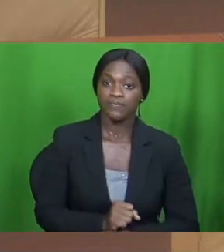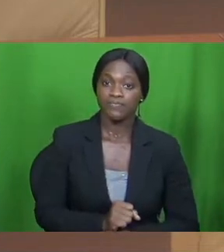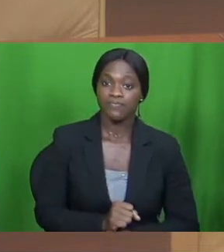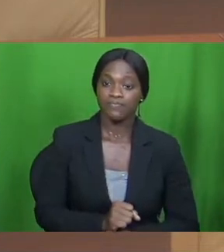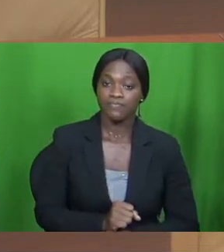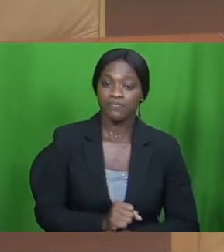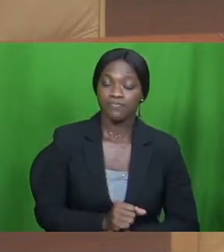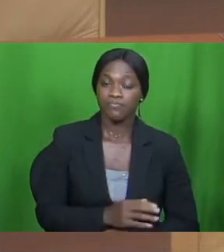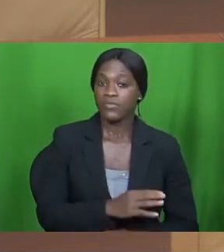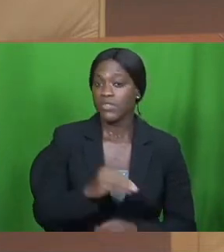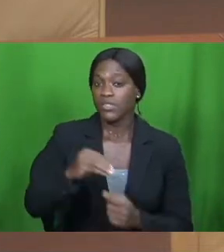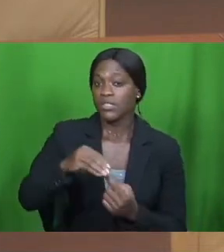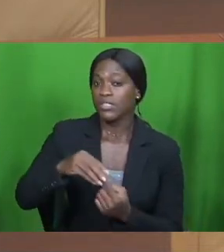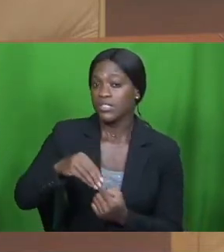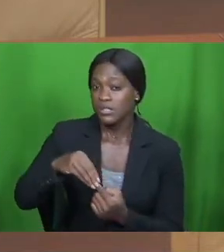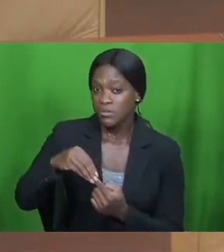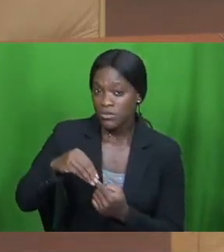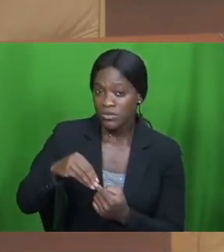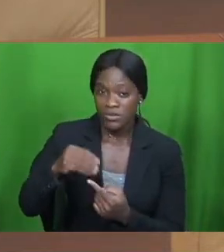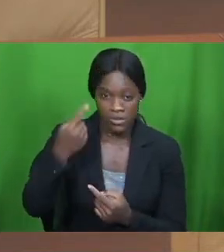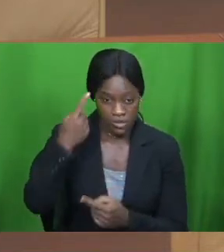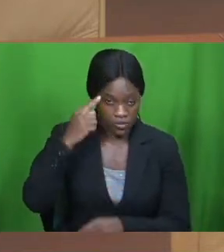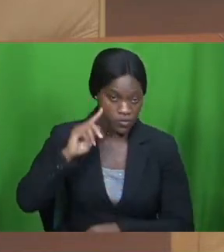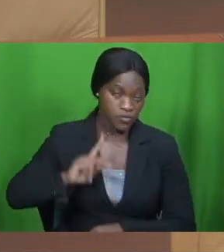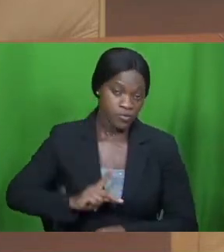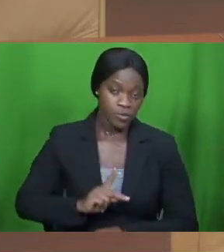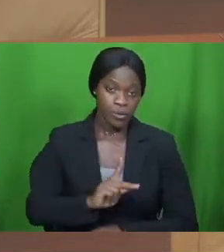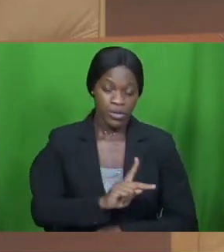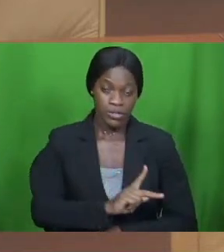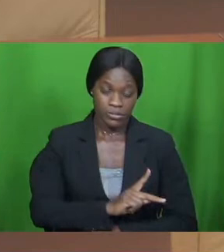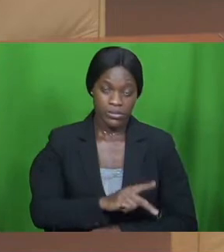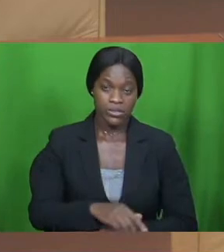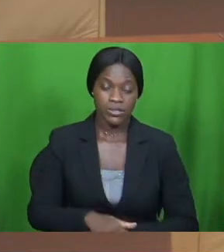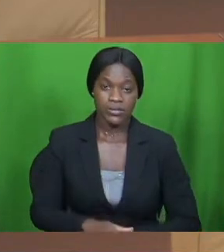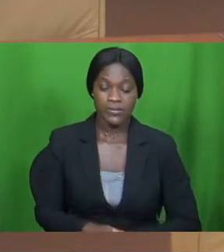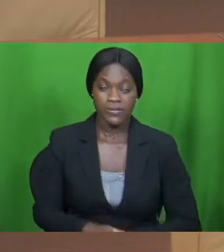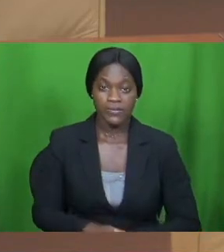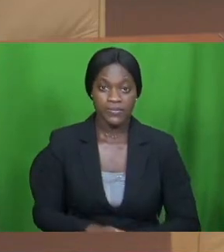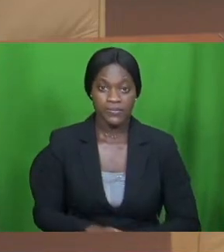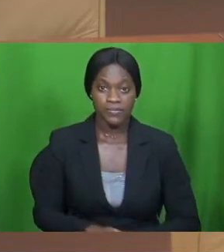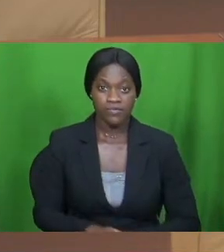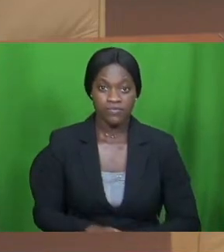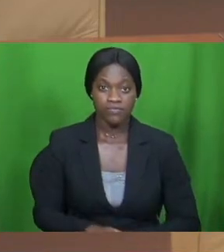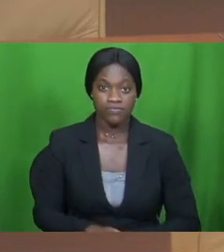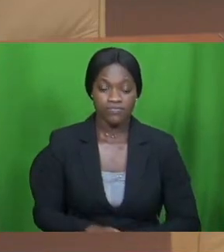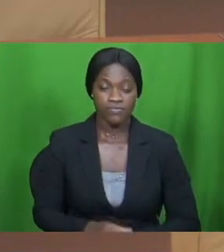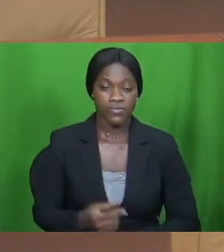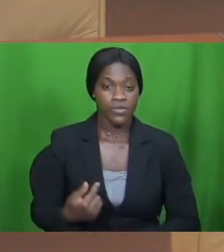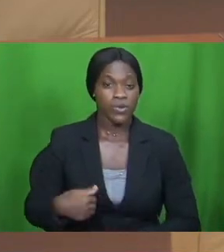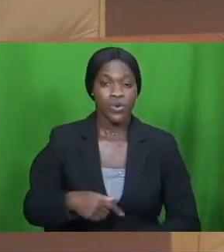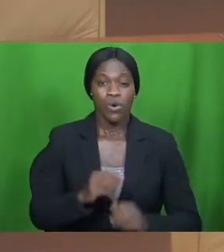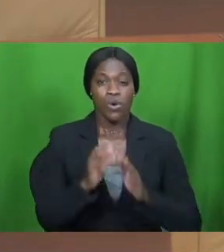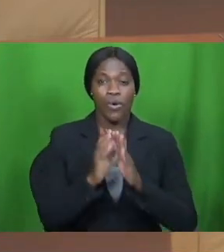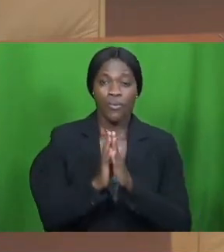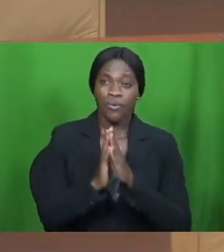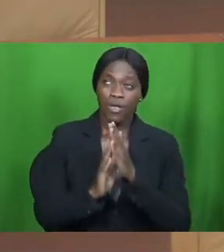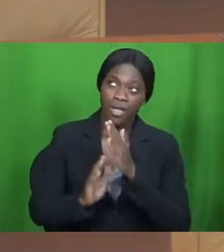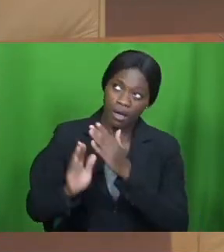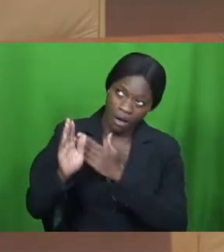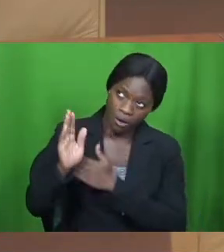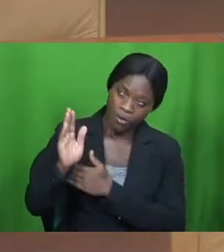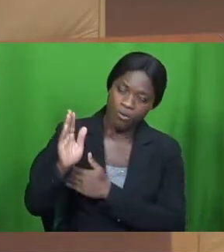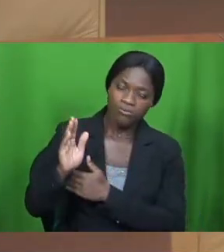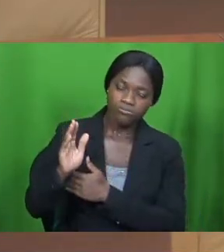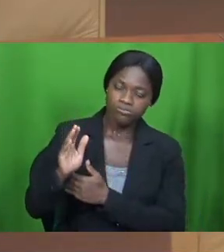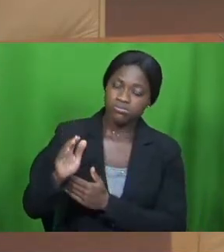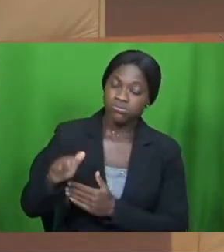most importantly, for this House. We can only pray that the good Lord will grant